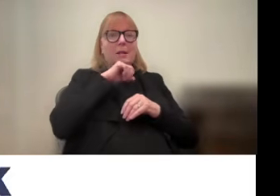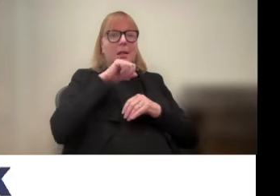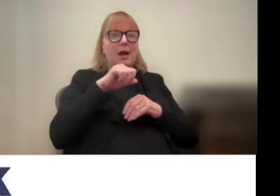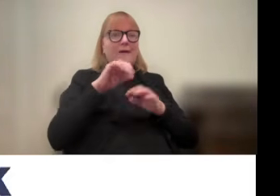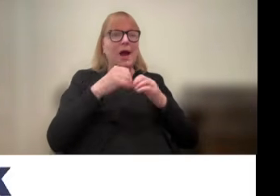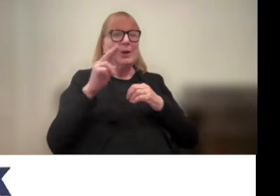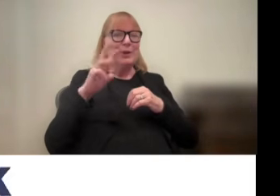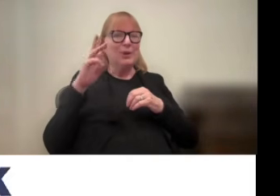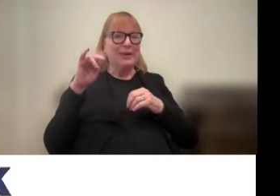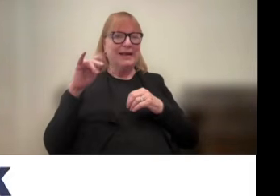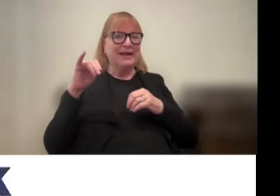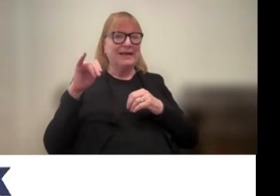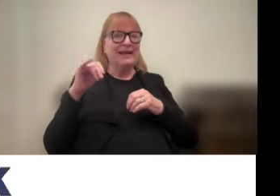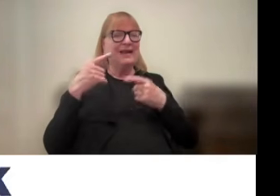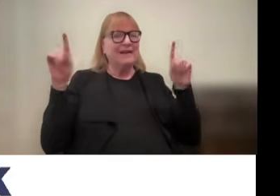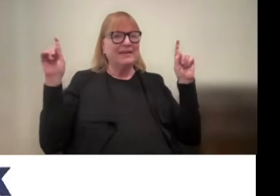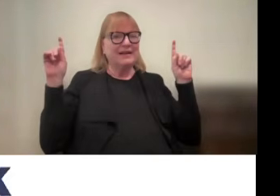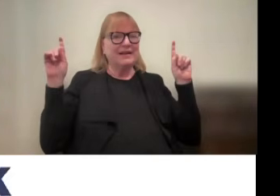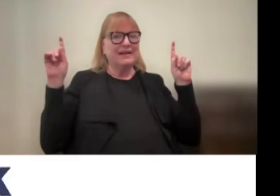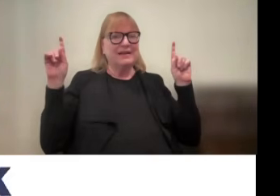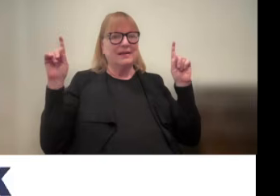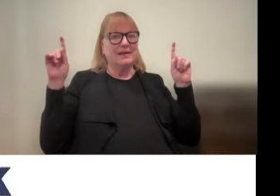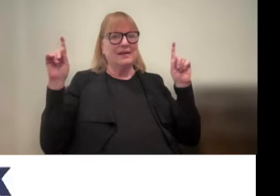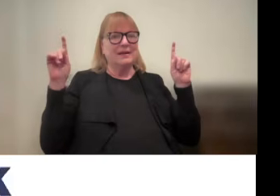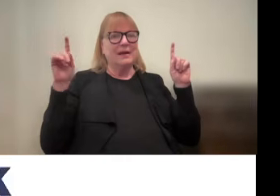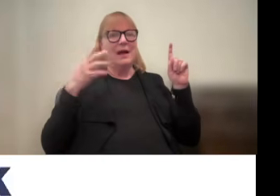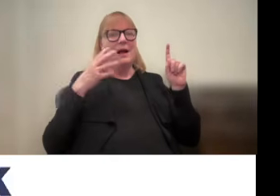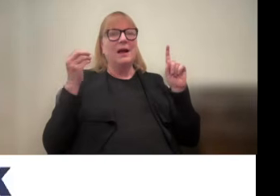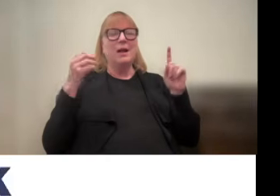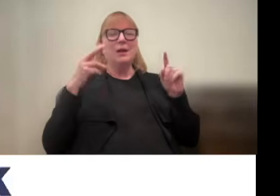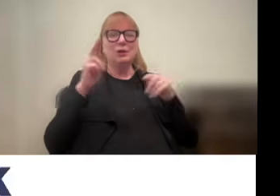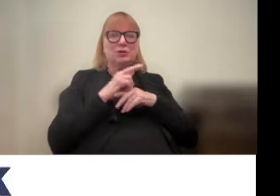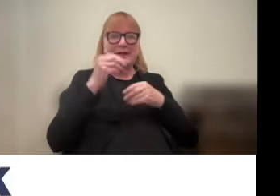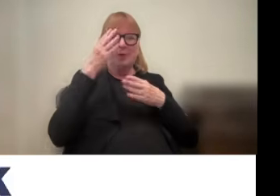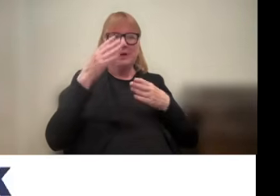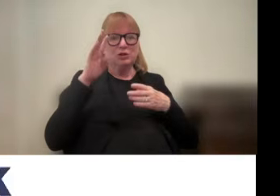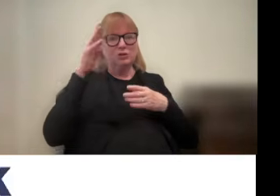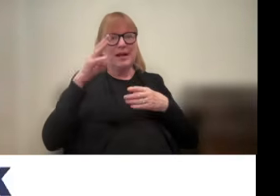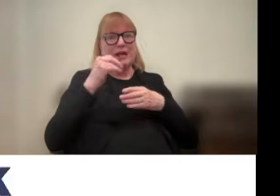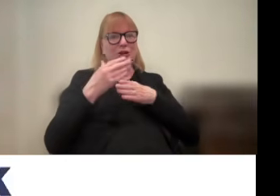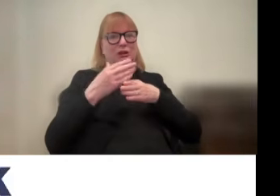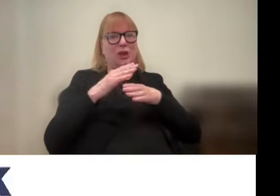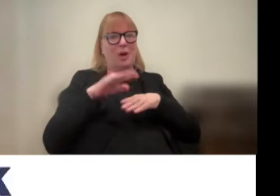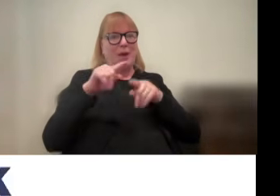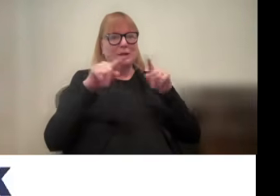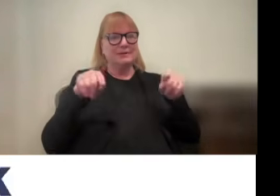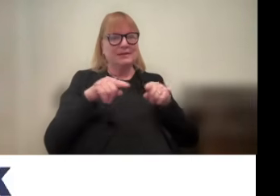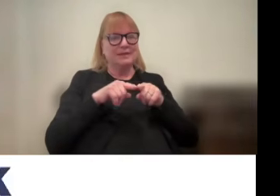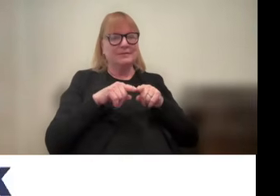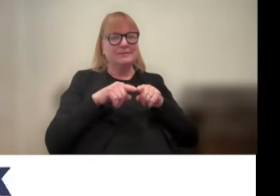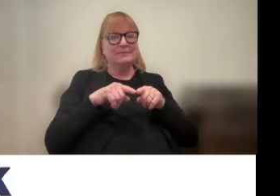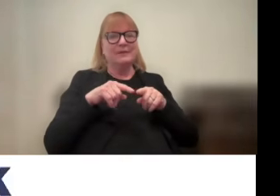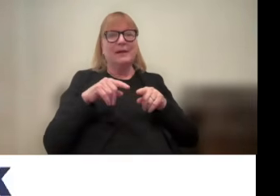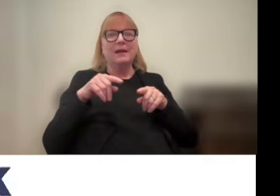how to use Wikipedia effectively and use the information that's created and shared on their site. To